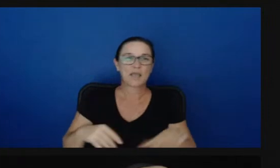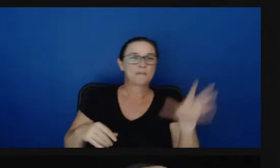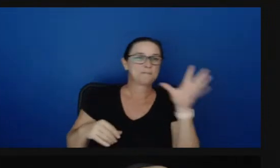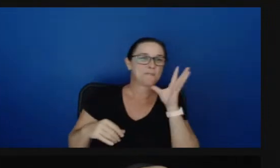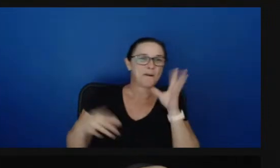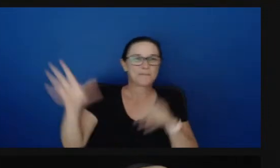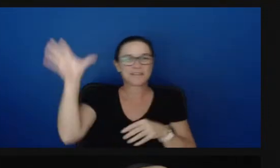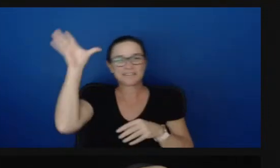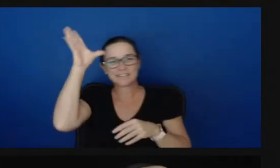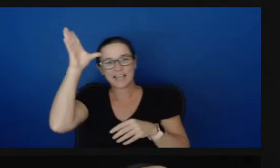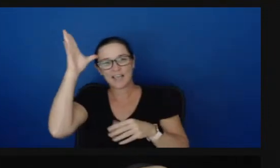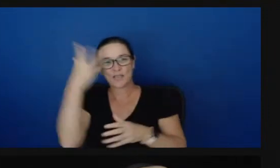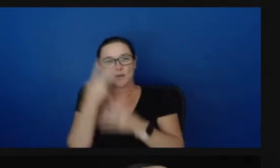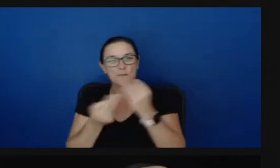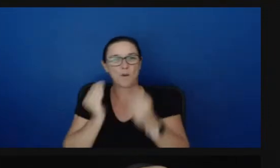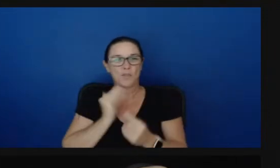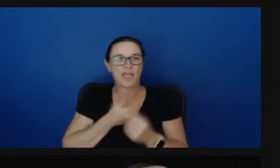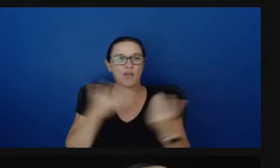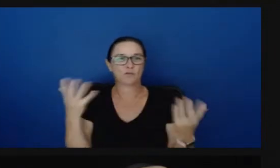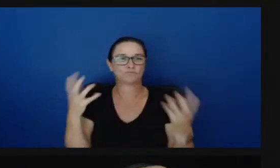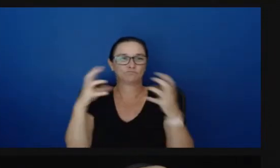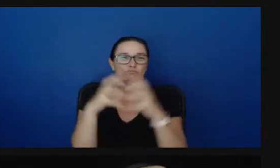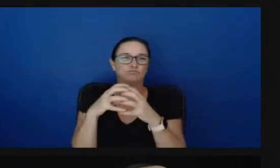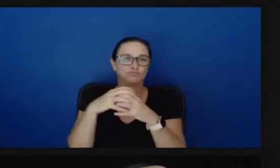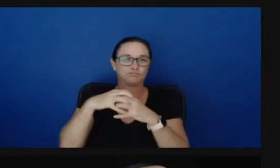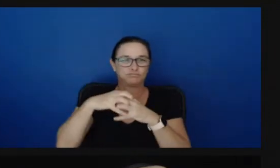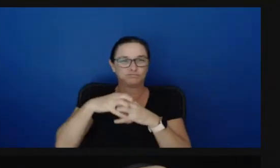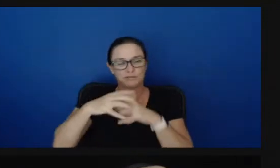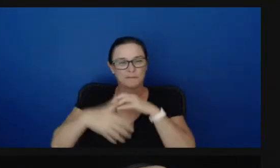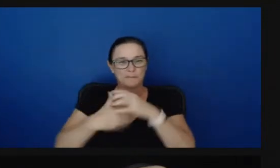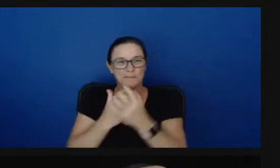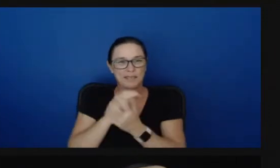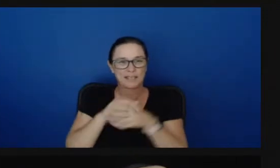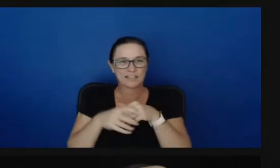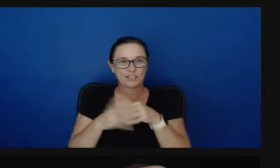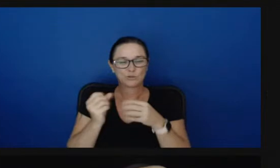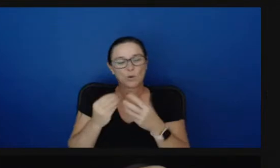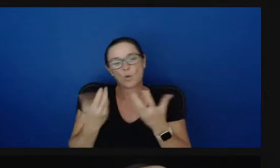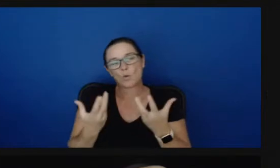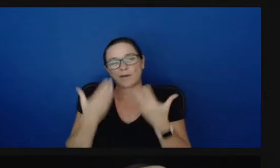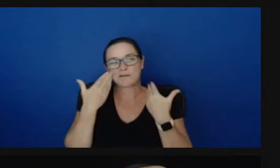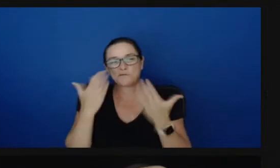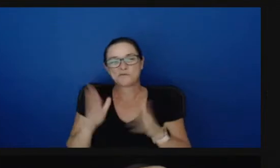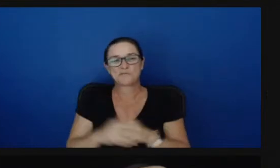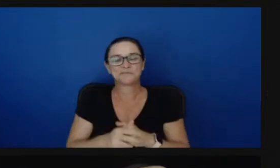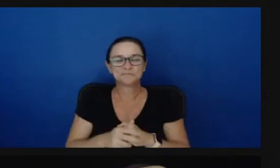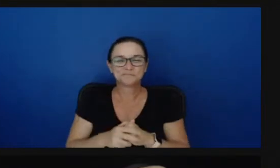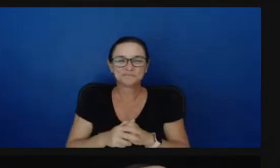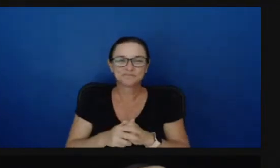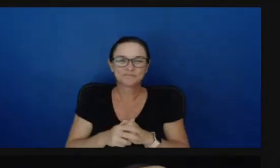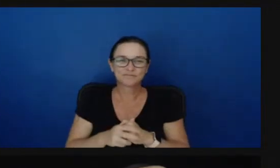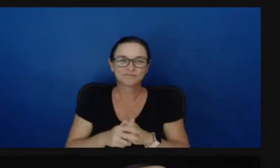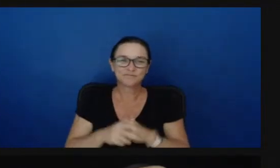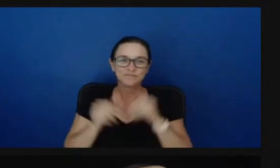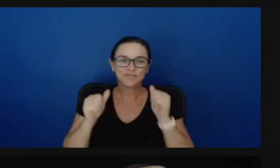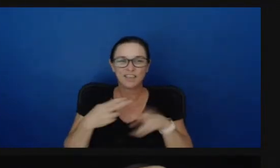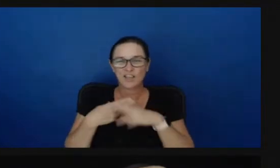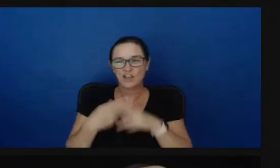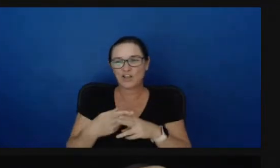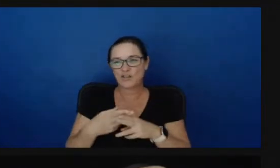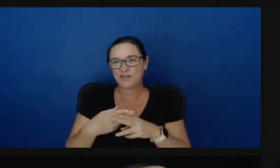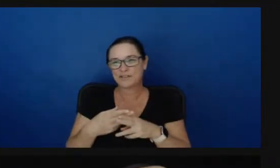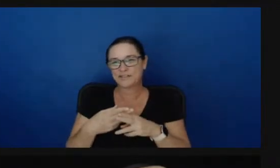right? They're both our planet. They're both us. So I don't know. Certainly, you can call it that, what they call it,